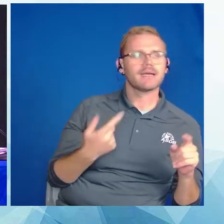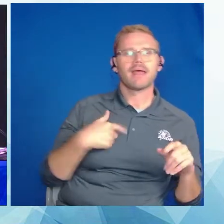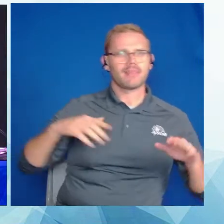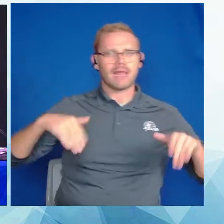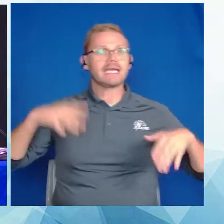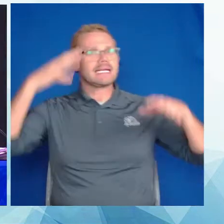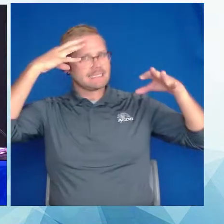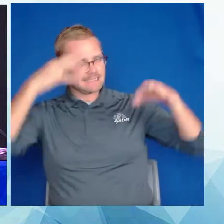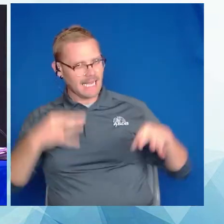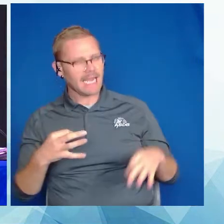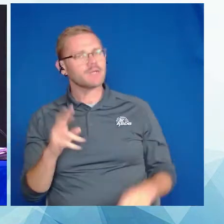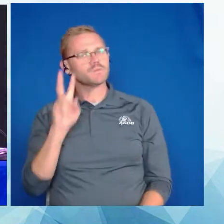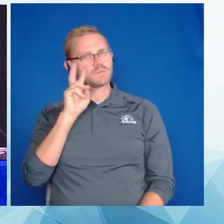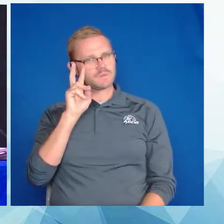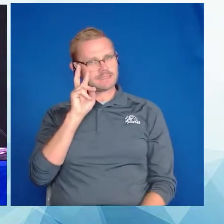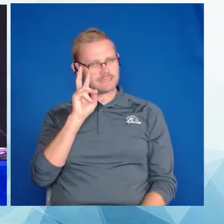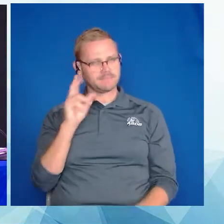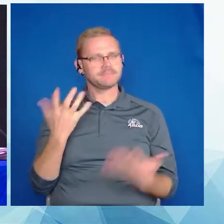been made at this time.